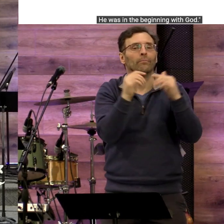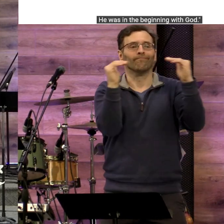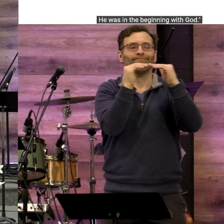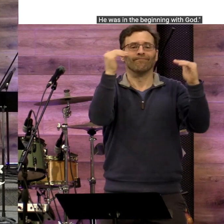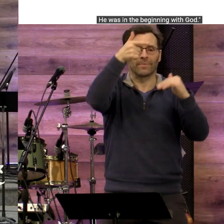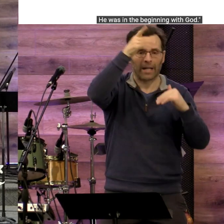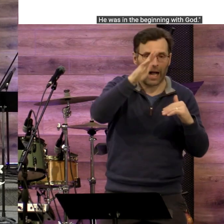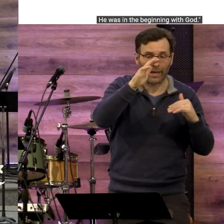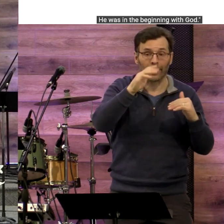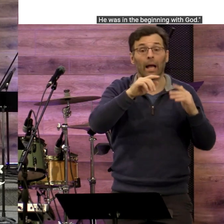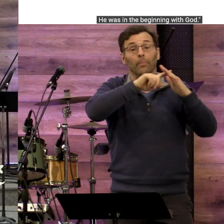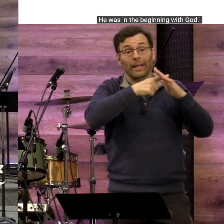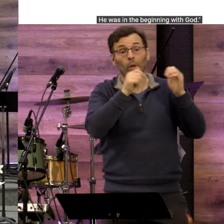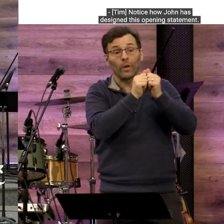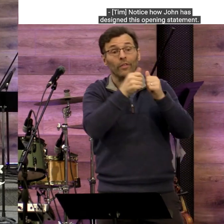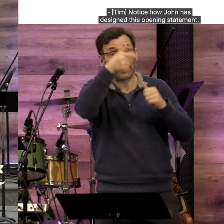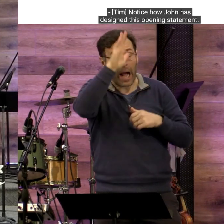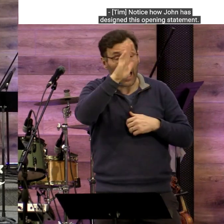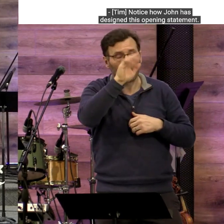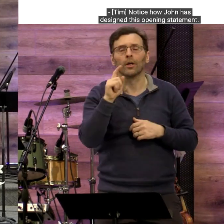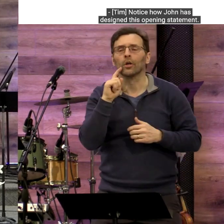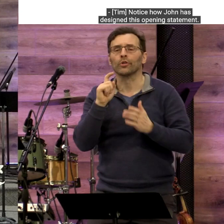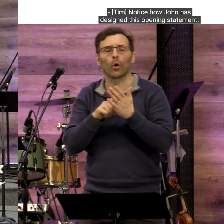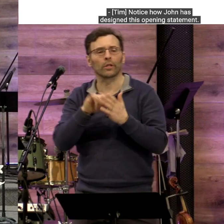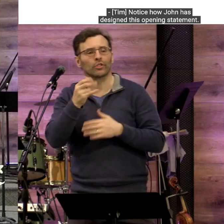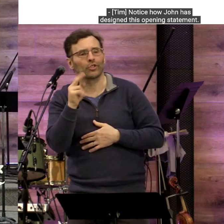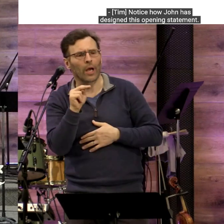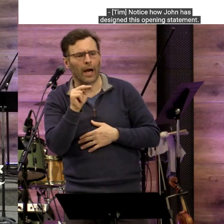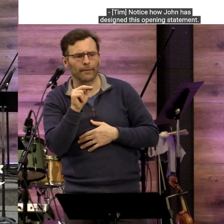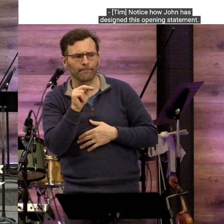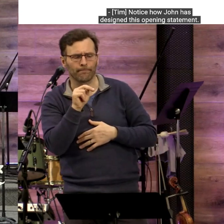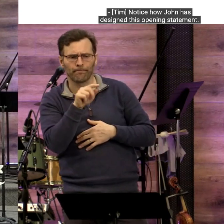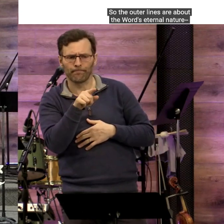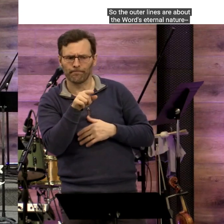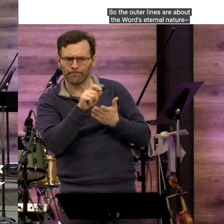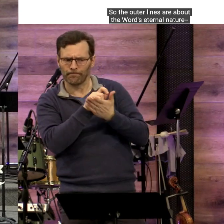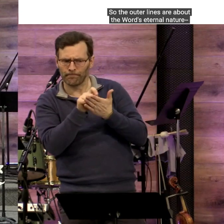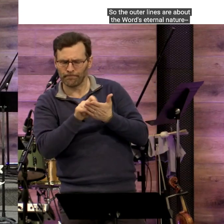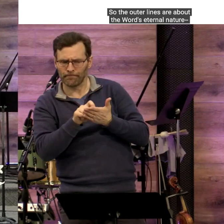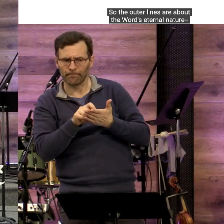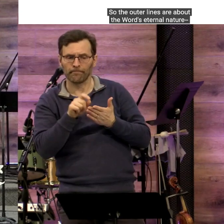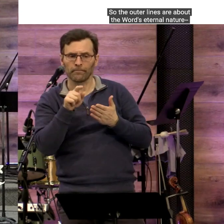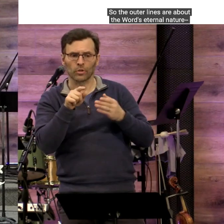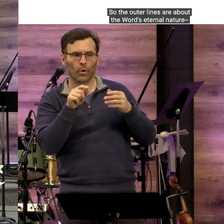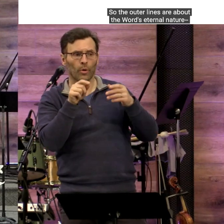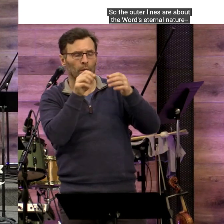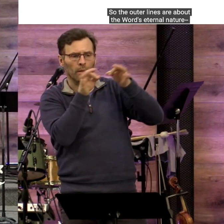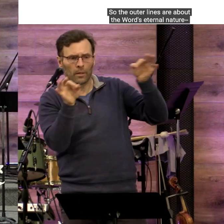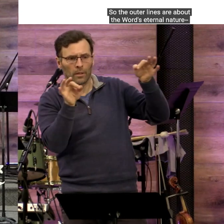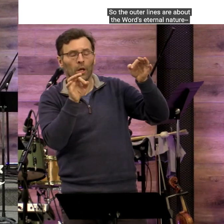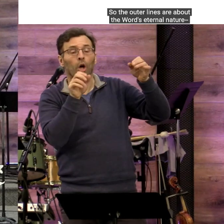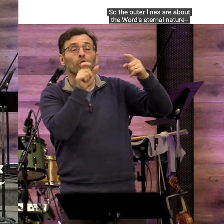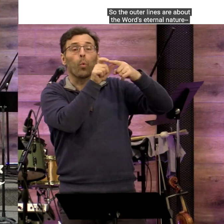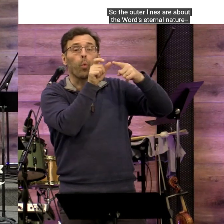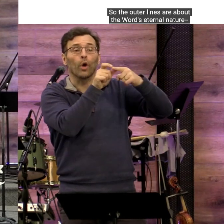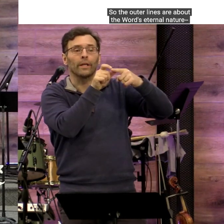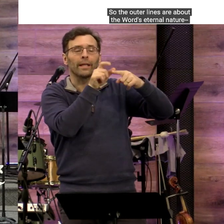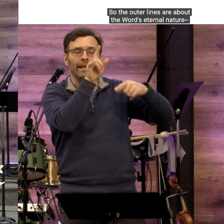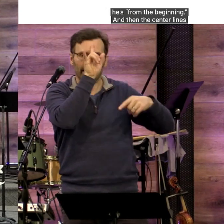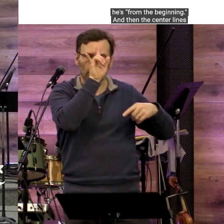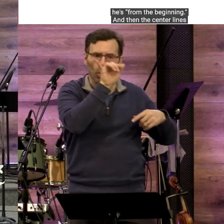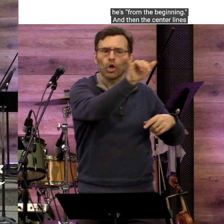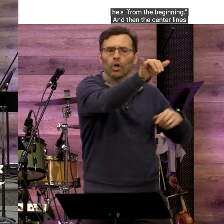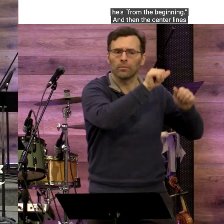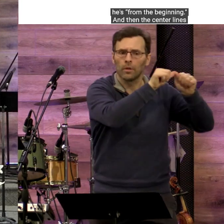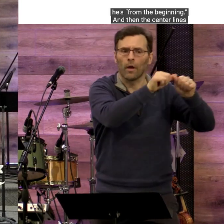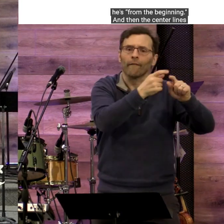in the beginning with God. Notice how John has designed this opening statement. So the outer lines are about the Word's eternal nature.